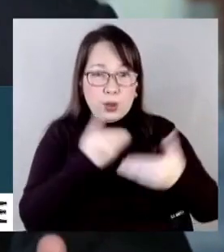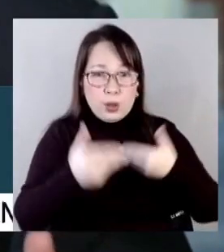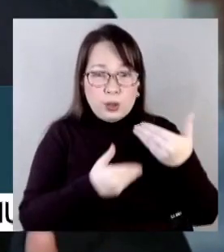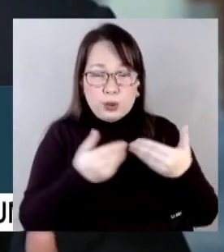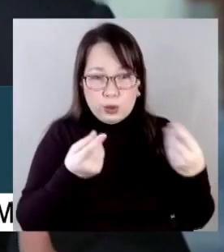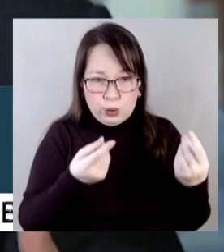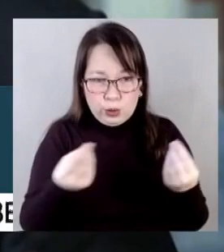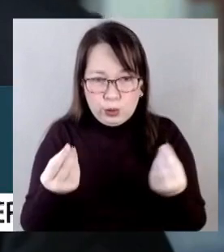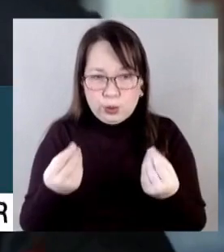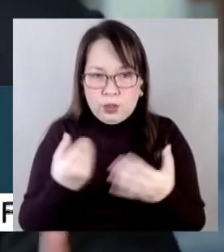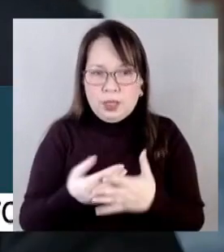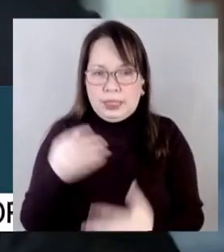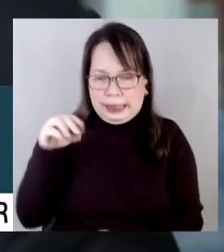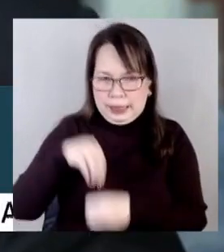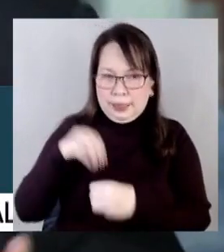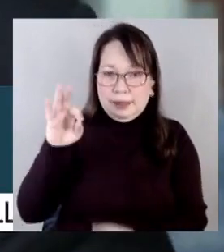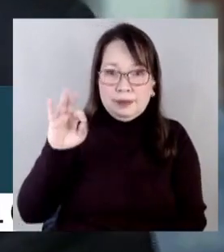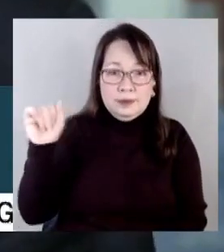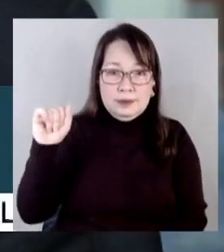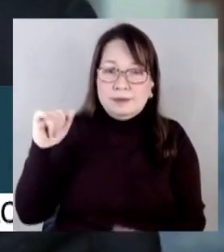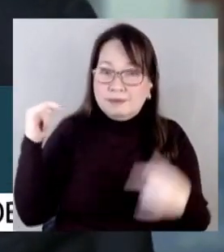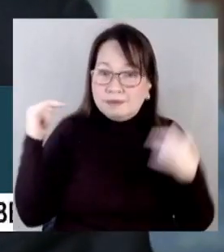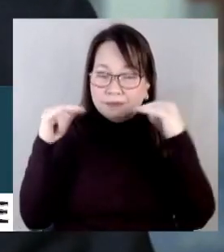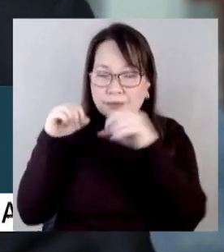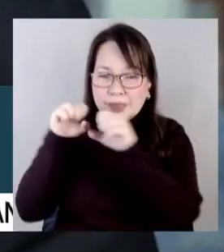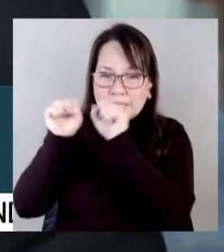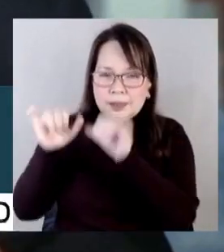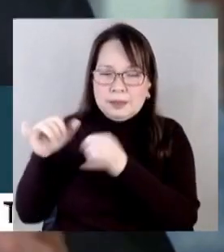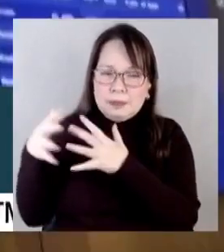in the FAA to make sure that those systems stay up to